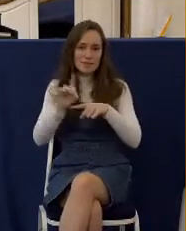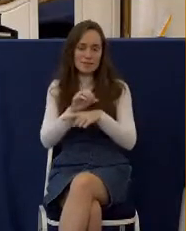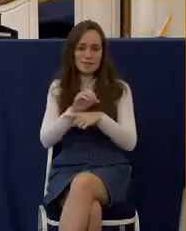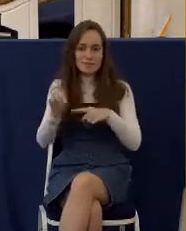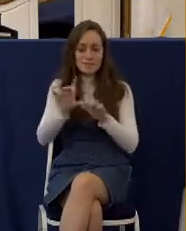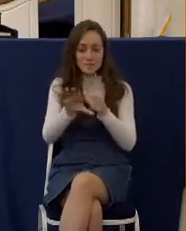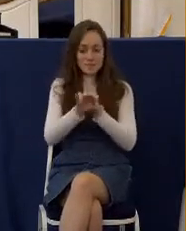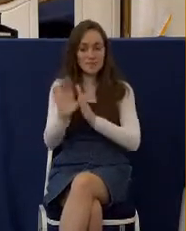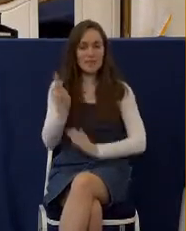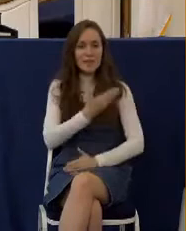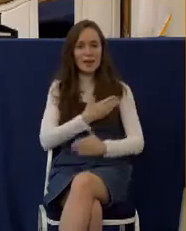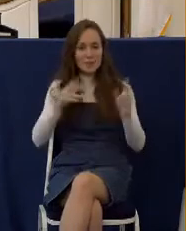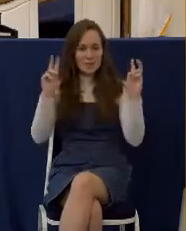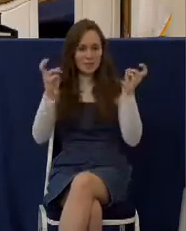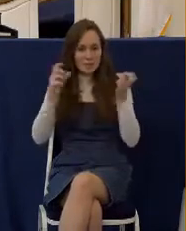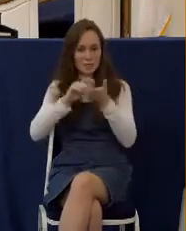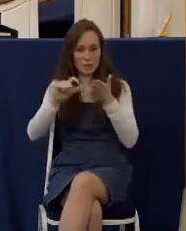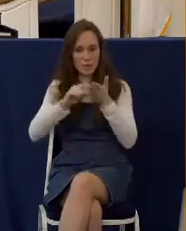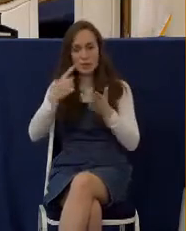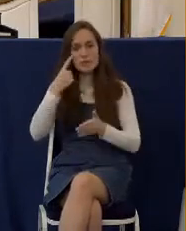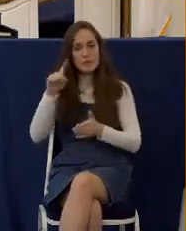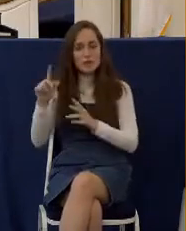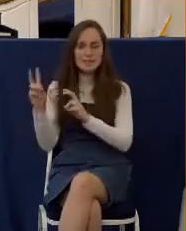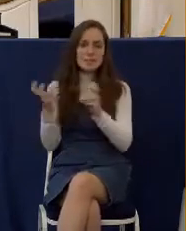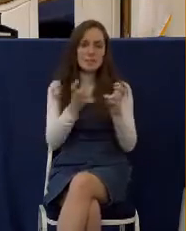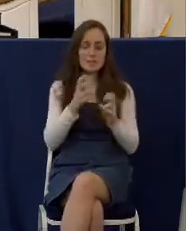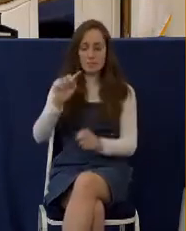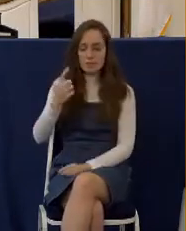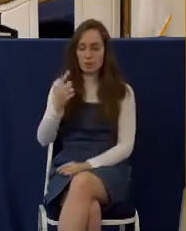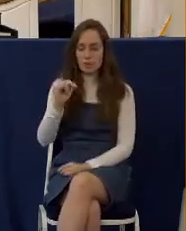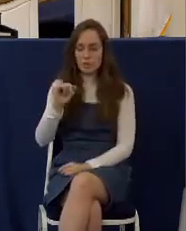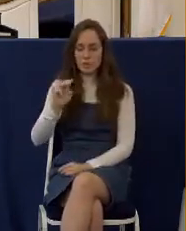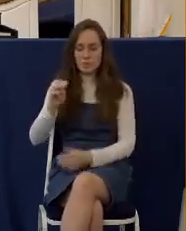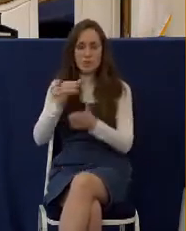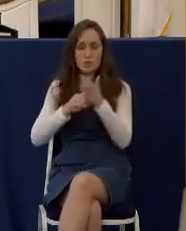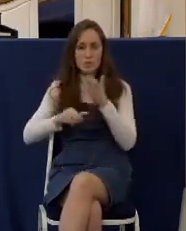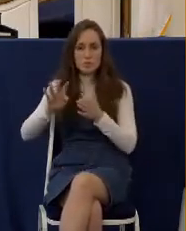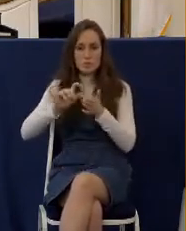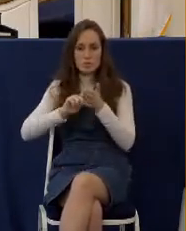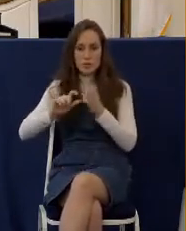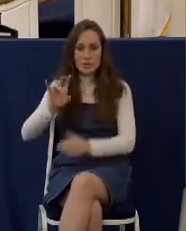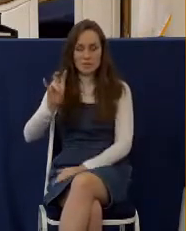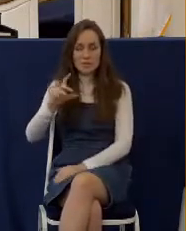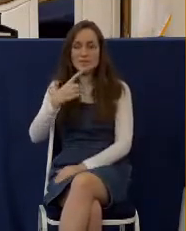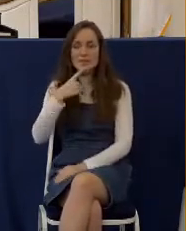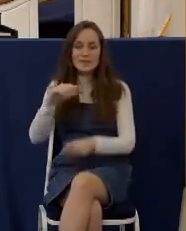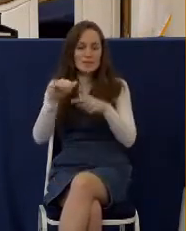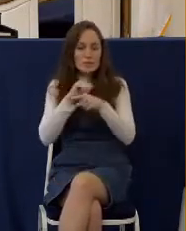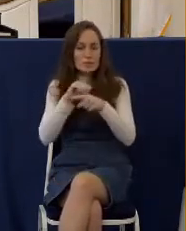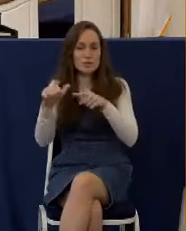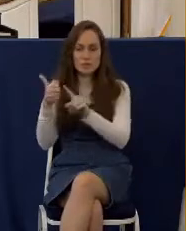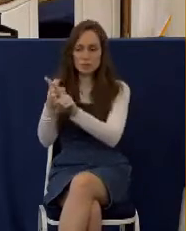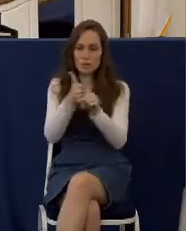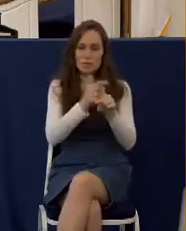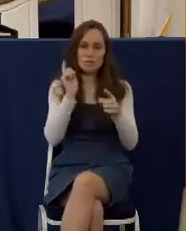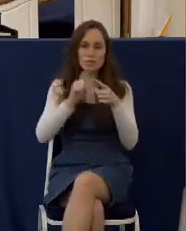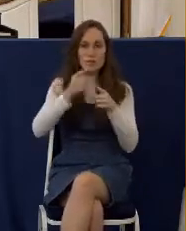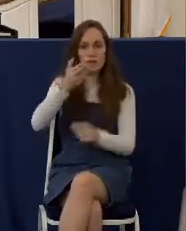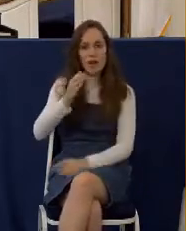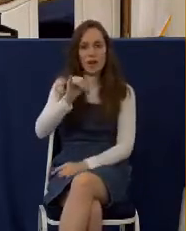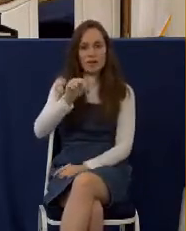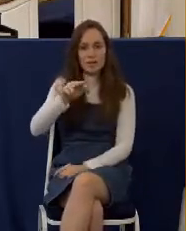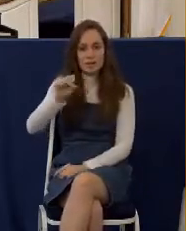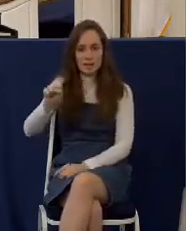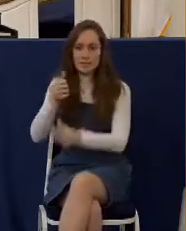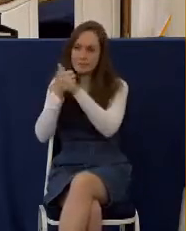theme verse for this series, 1 Timothy 4:7, which says, exercise yourself unto godliness, or it's